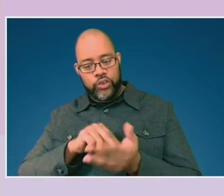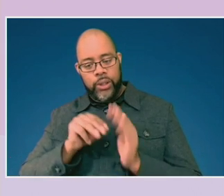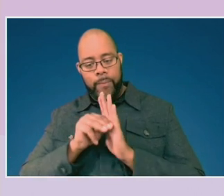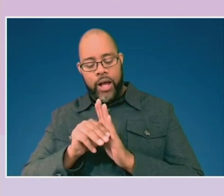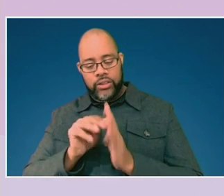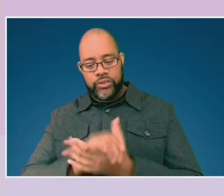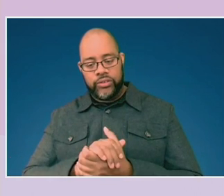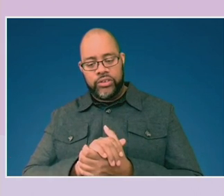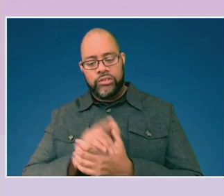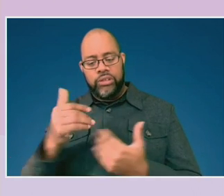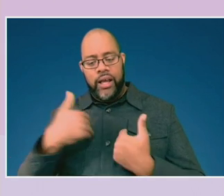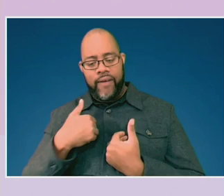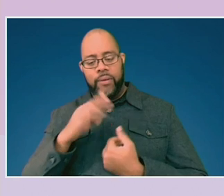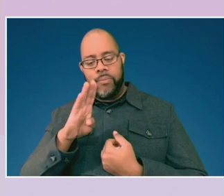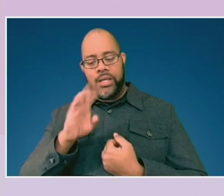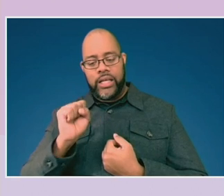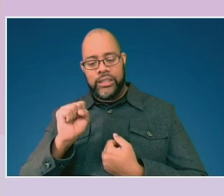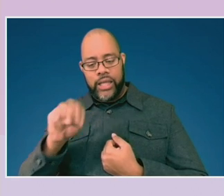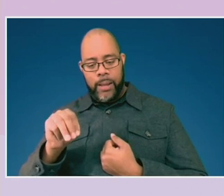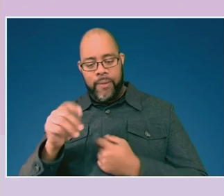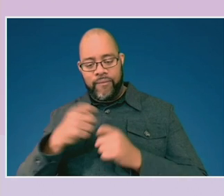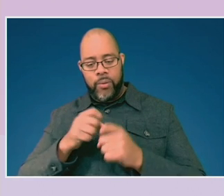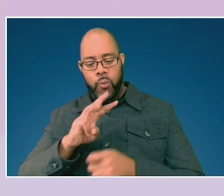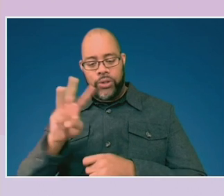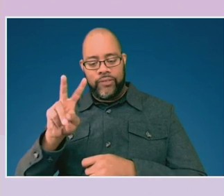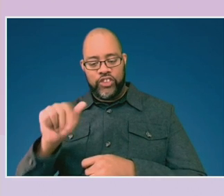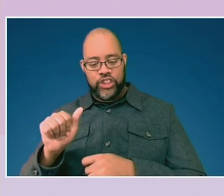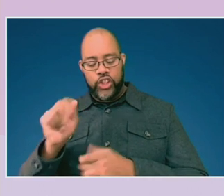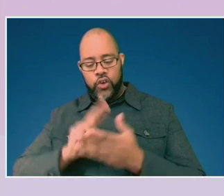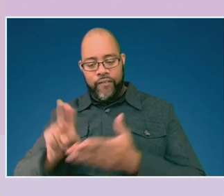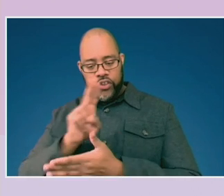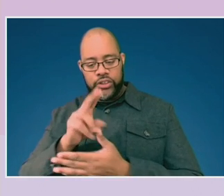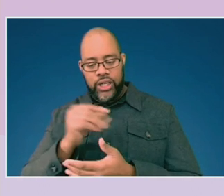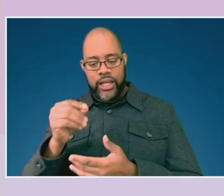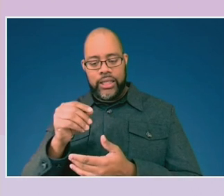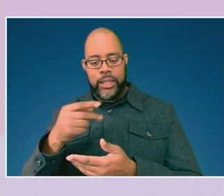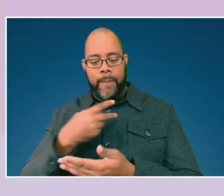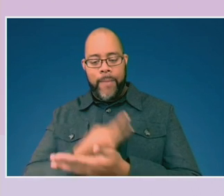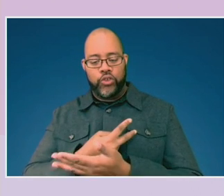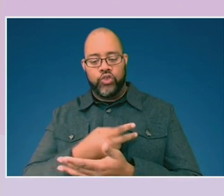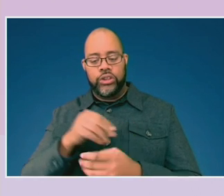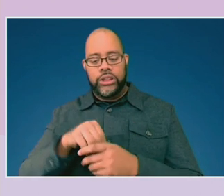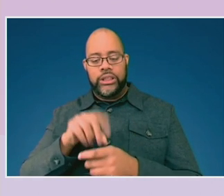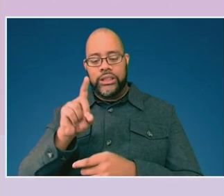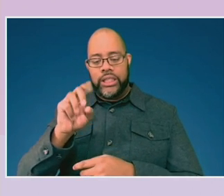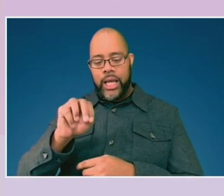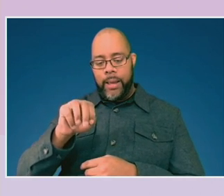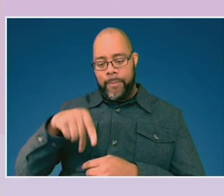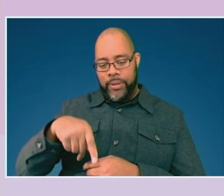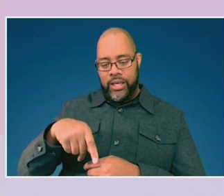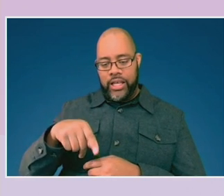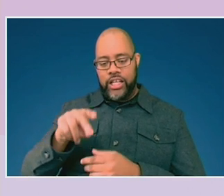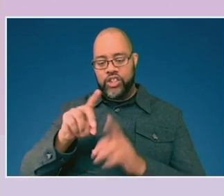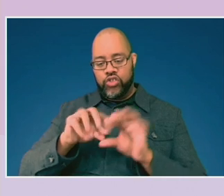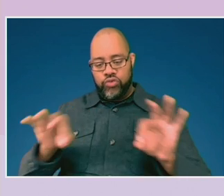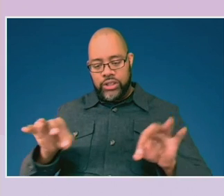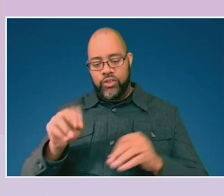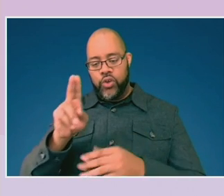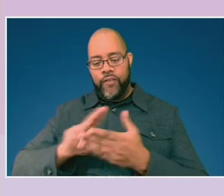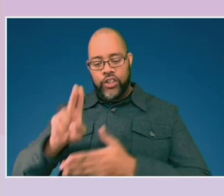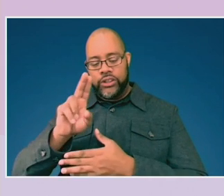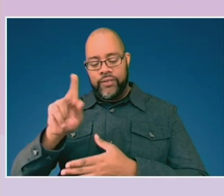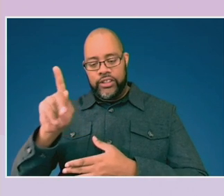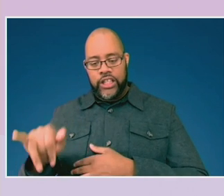She holds a BSN from West Virginia University and master's and DNP degrees from the University of Kentucky.